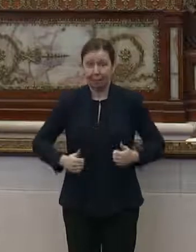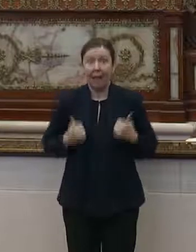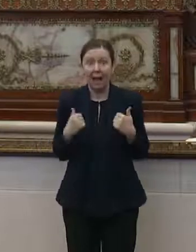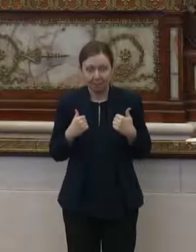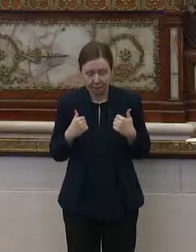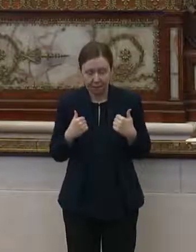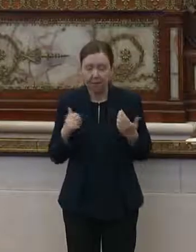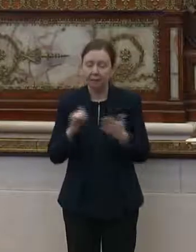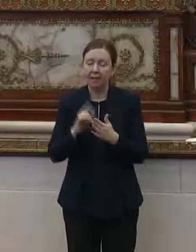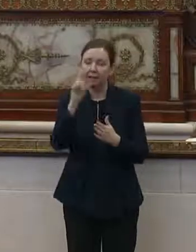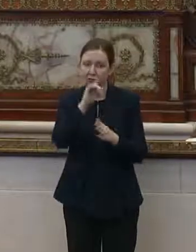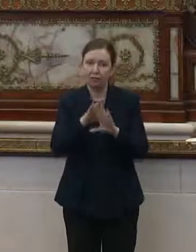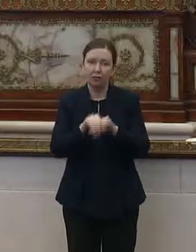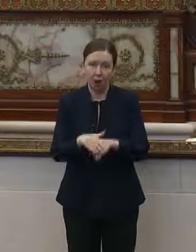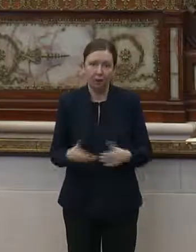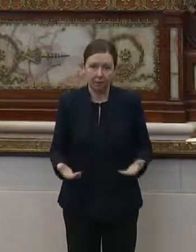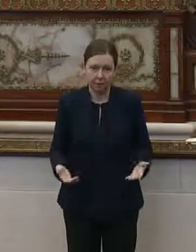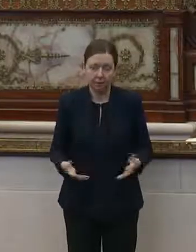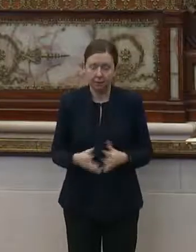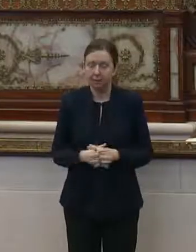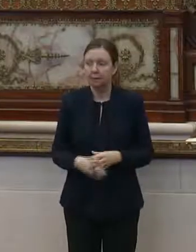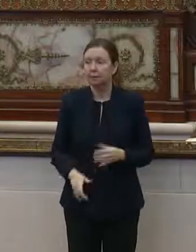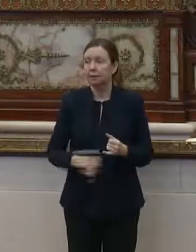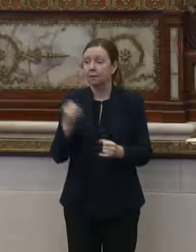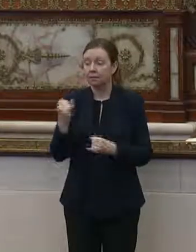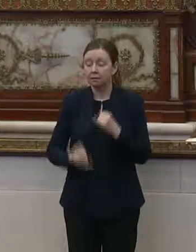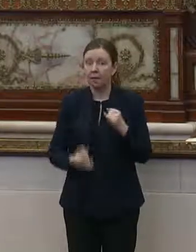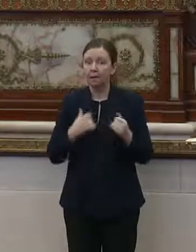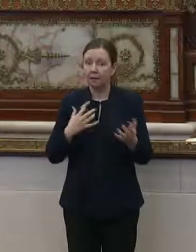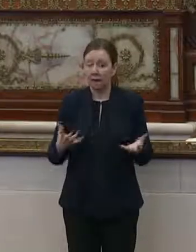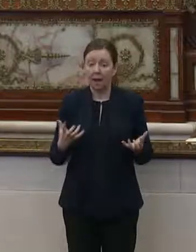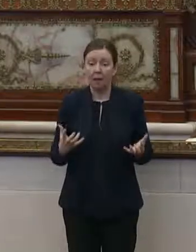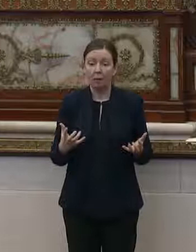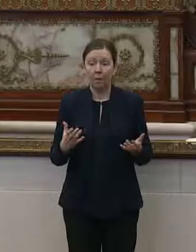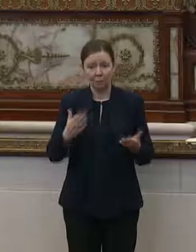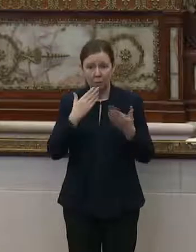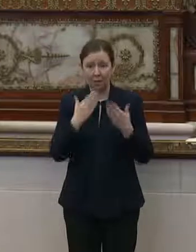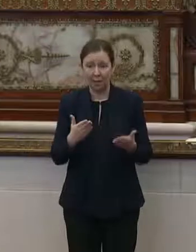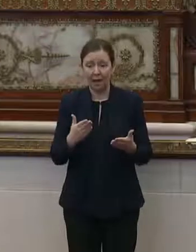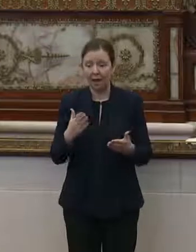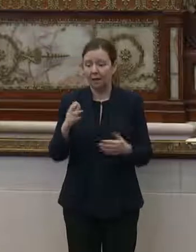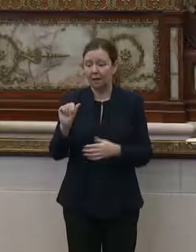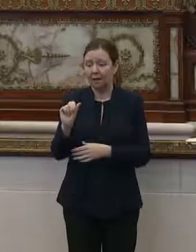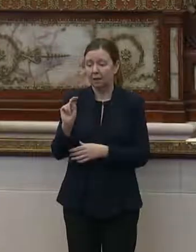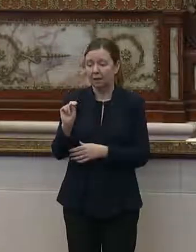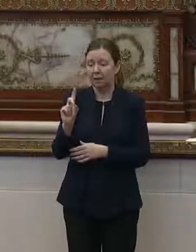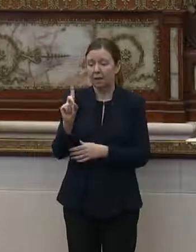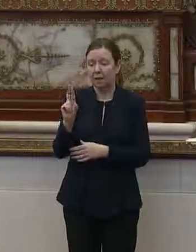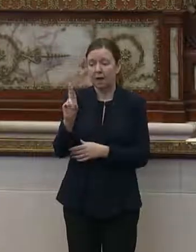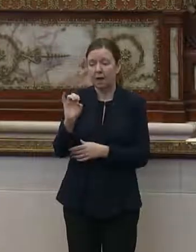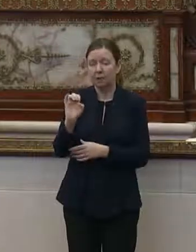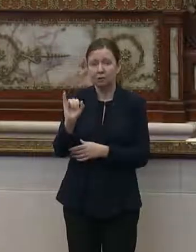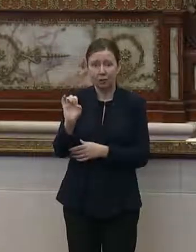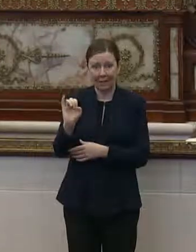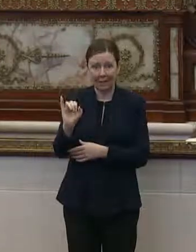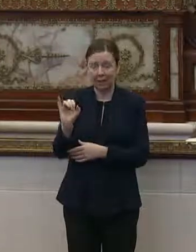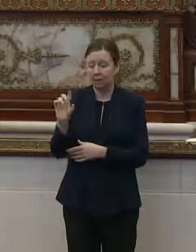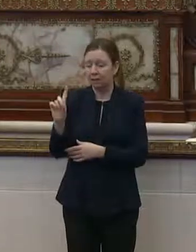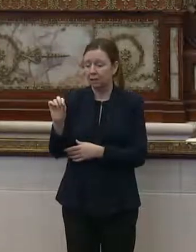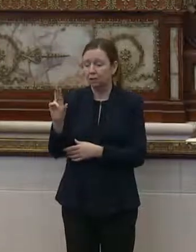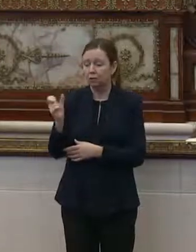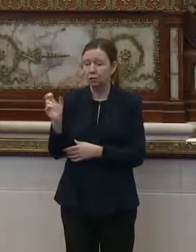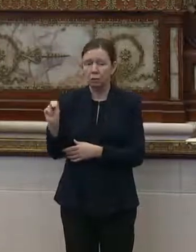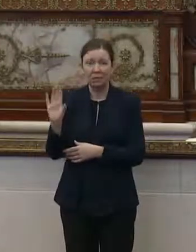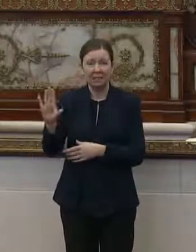is fraud. And finally, I would actually like to thank Andre Jeroshin. His incredible